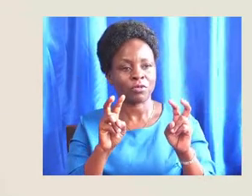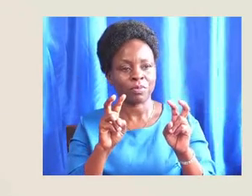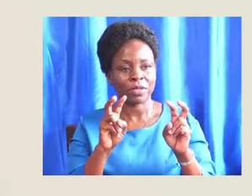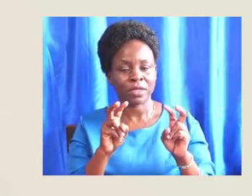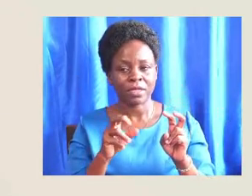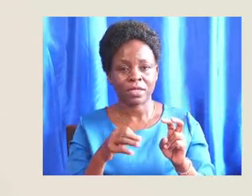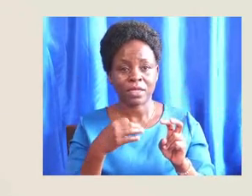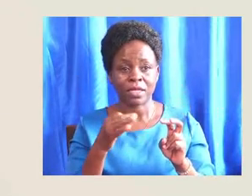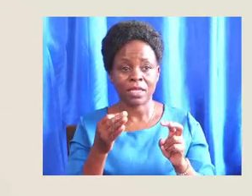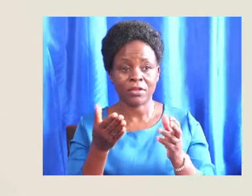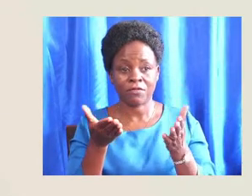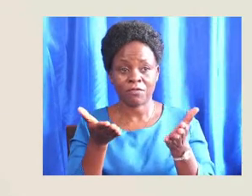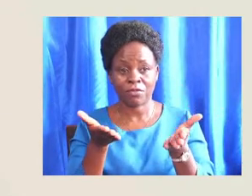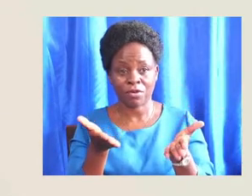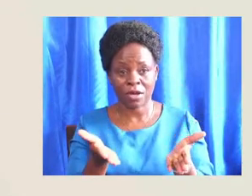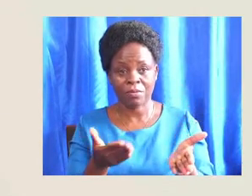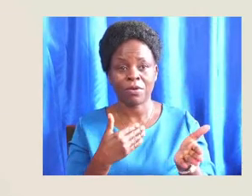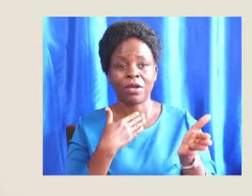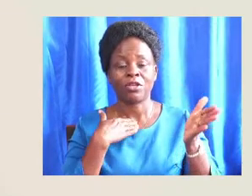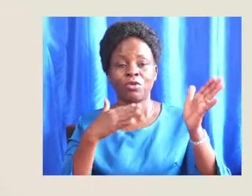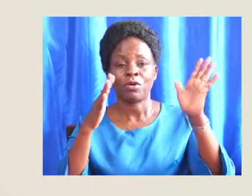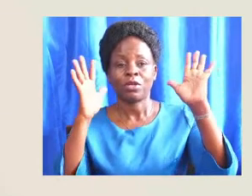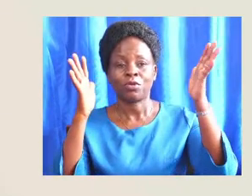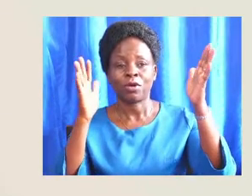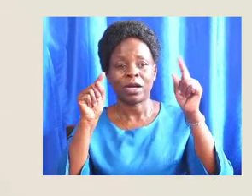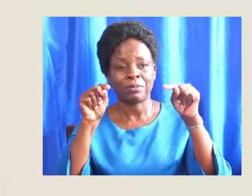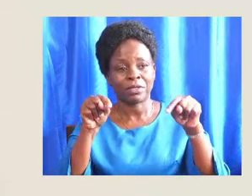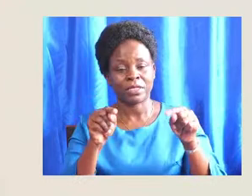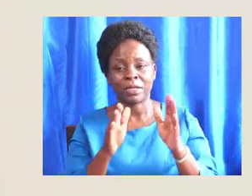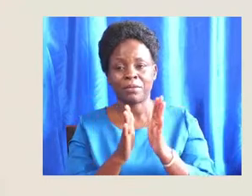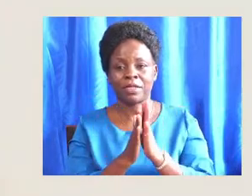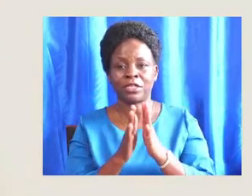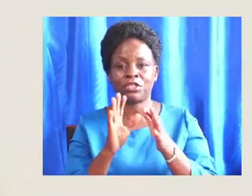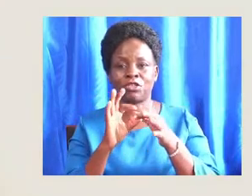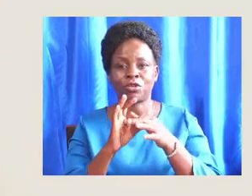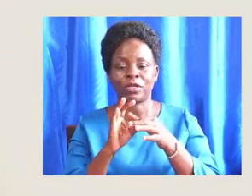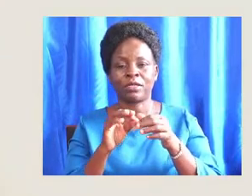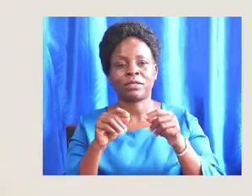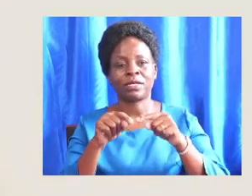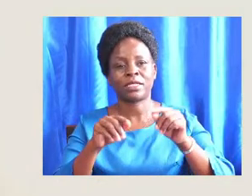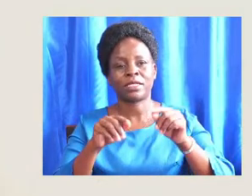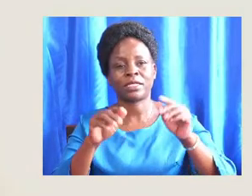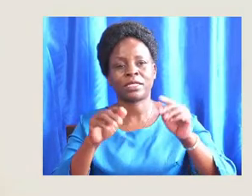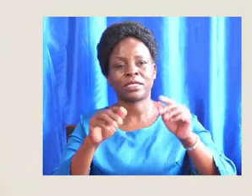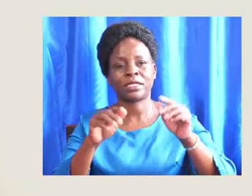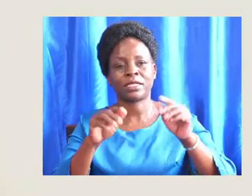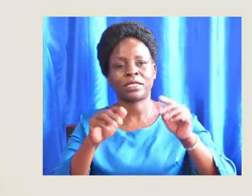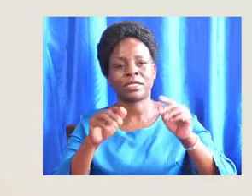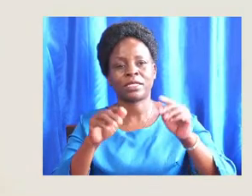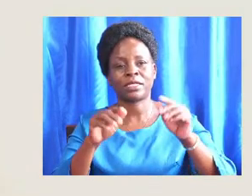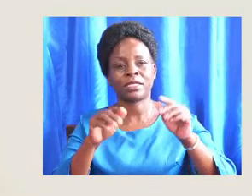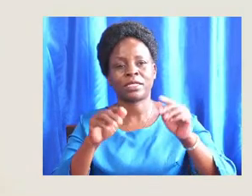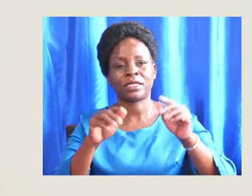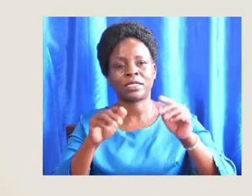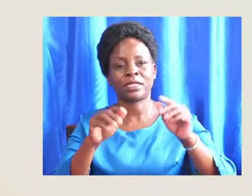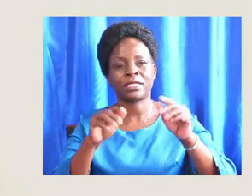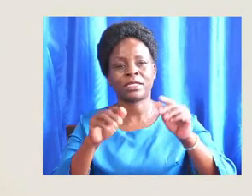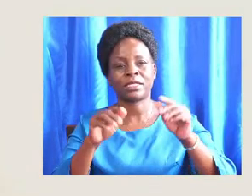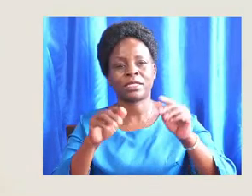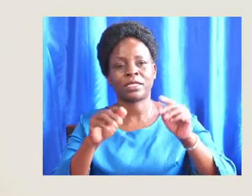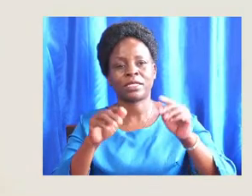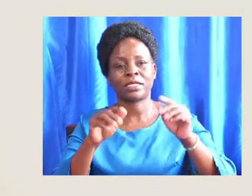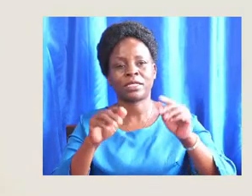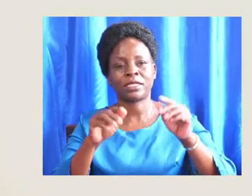you're in here and you would like to appreciate this, please join your hands and clap for these people. They have invested in time.